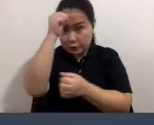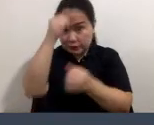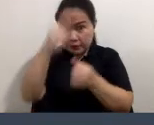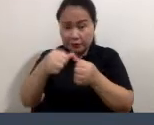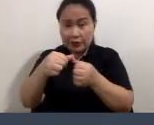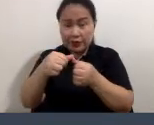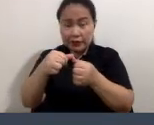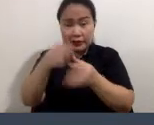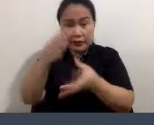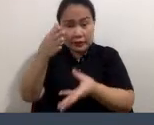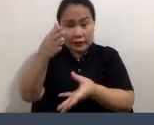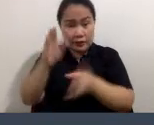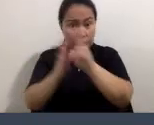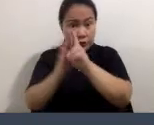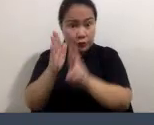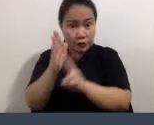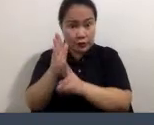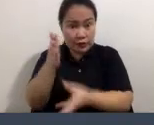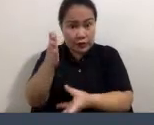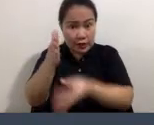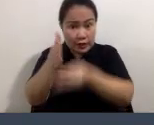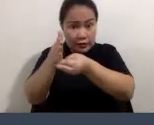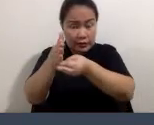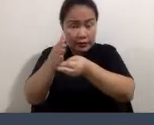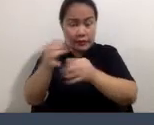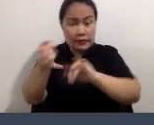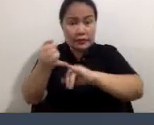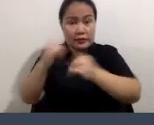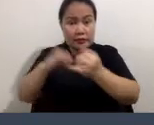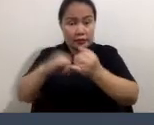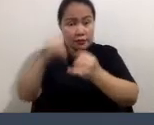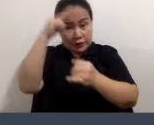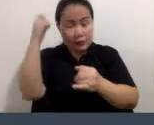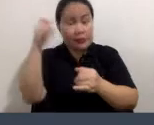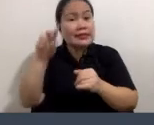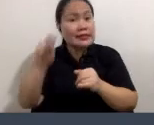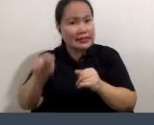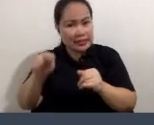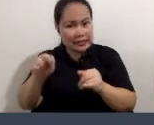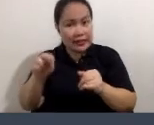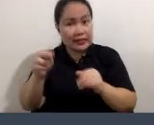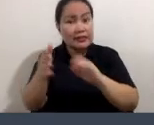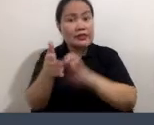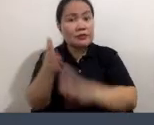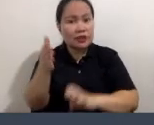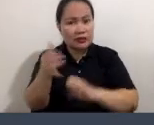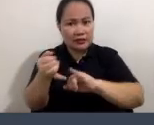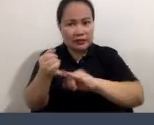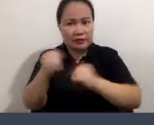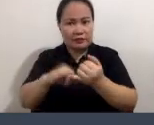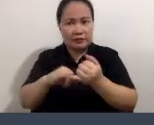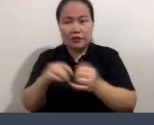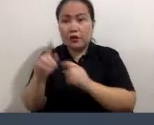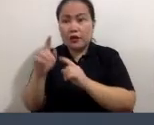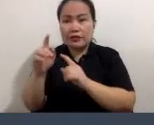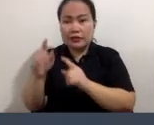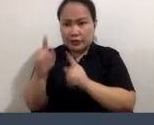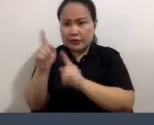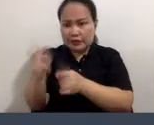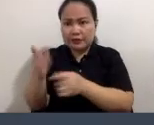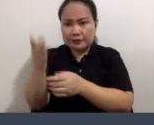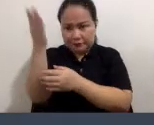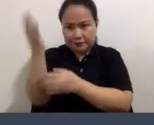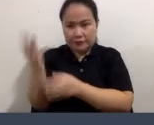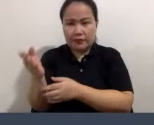adding integers kasi kailangan natin to sa pag-subtract ng integers. So just fill in the blank.